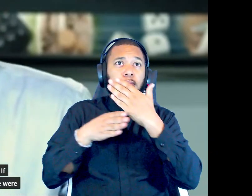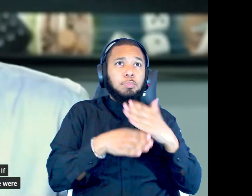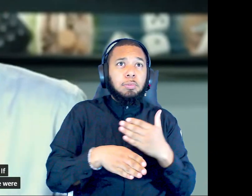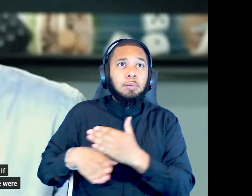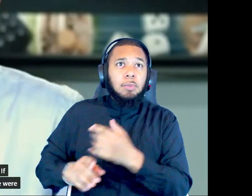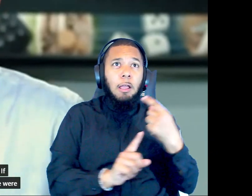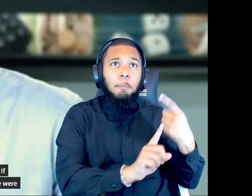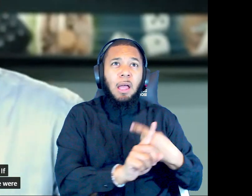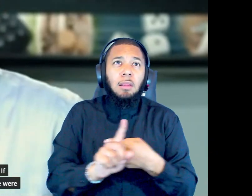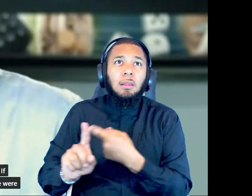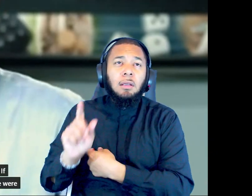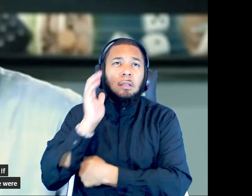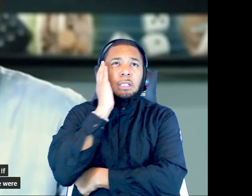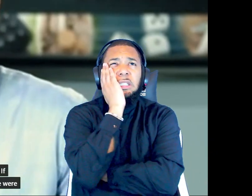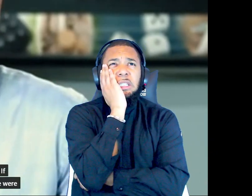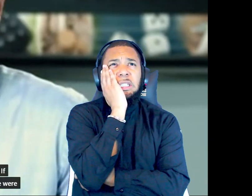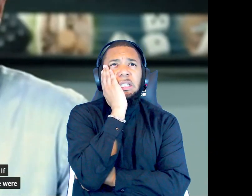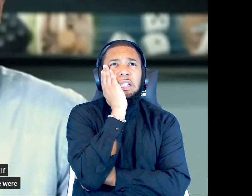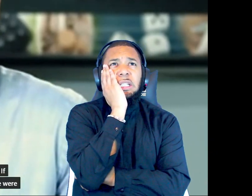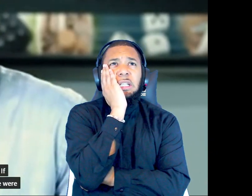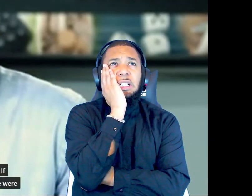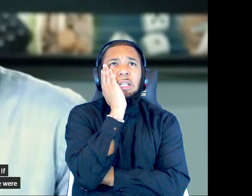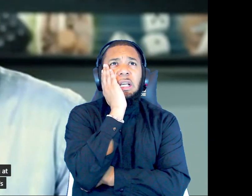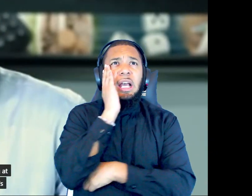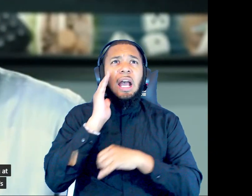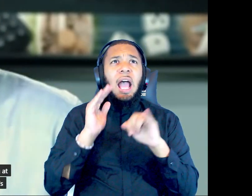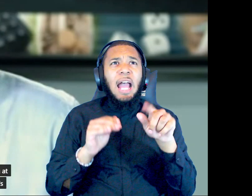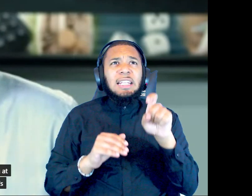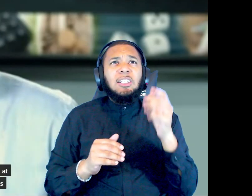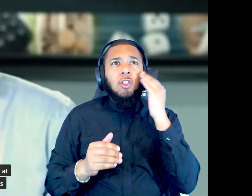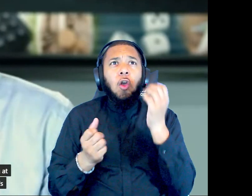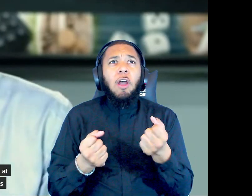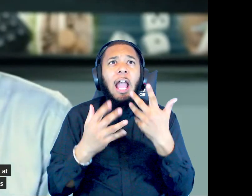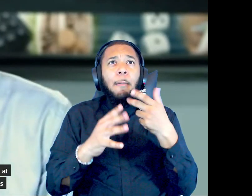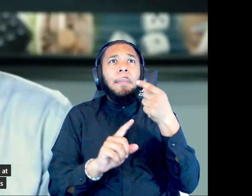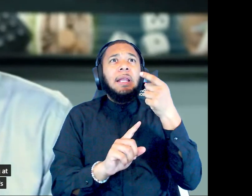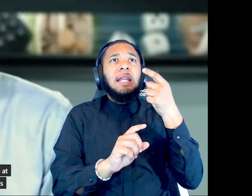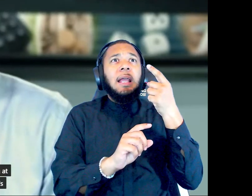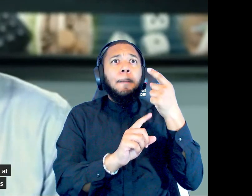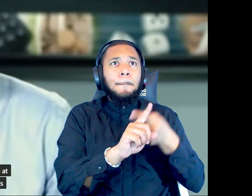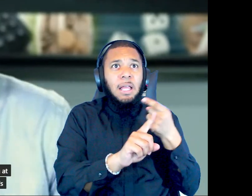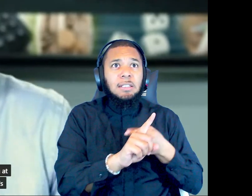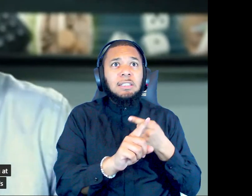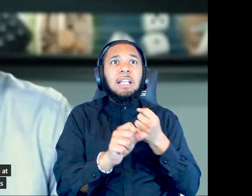Only I knew how many months there were in the year. Hmm.